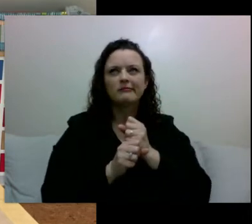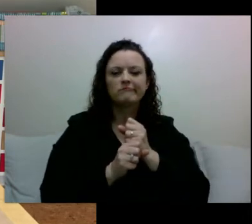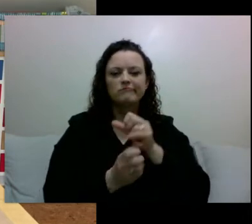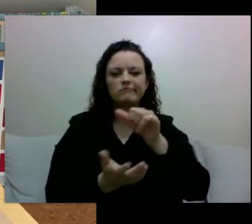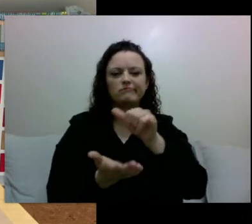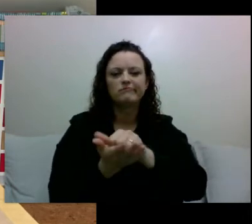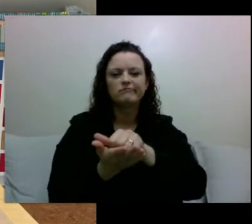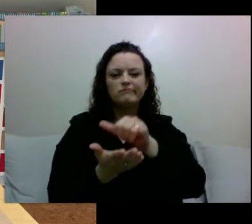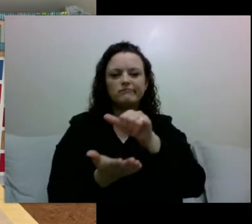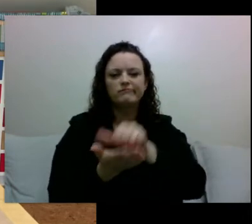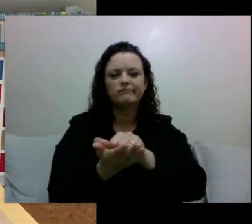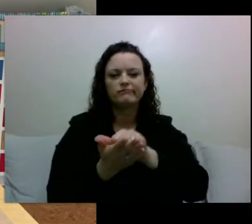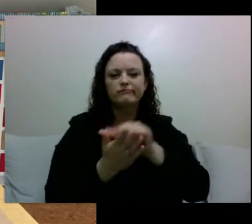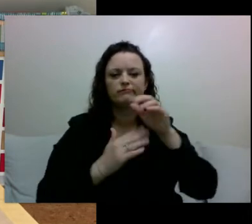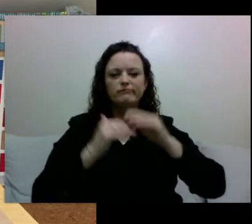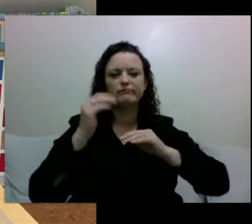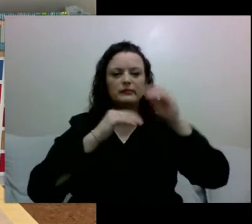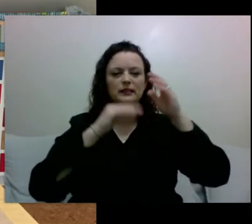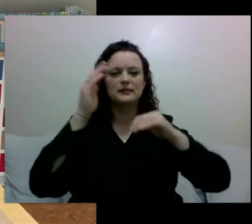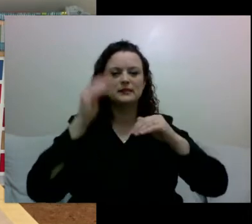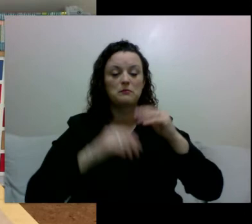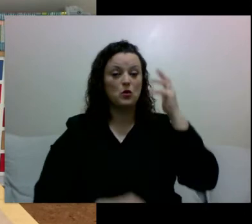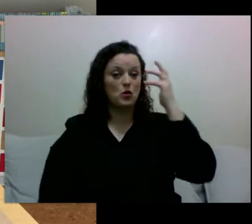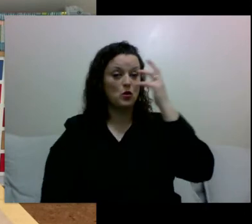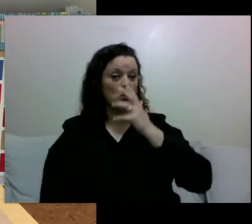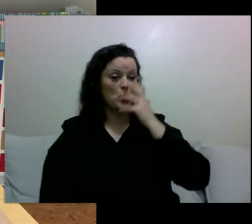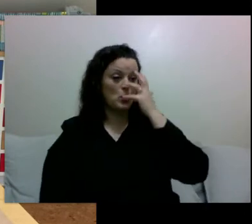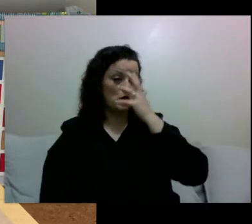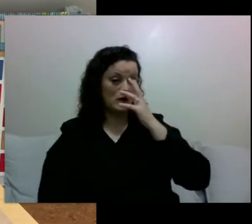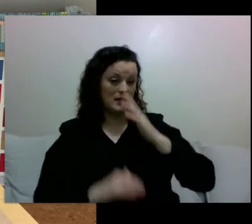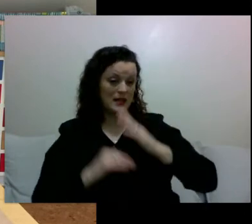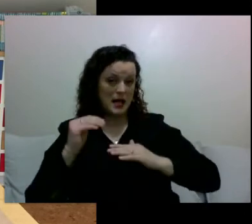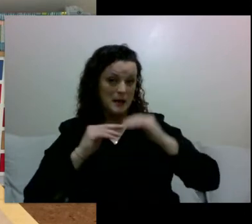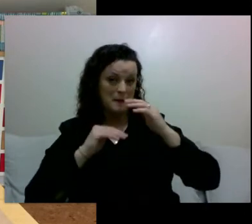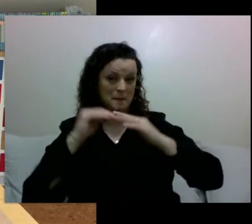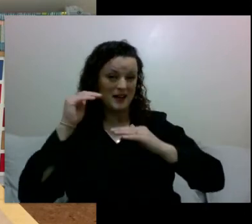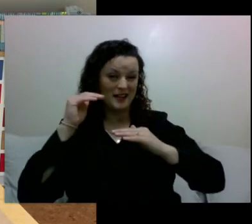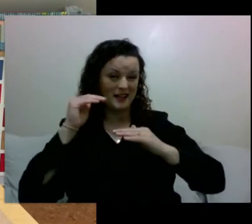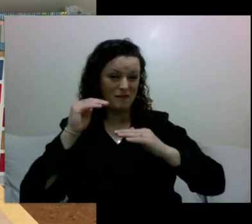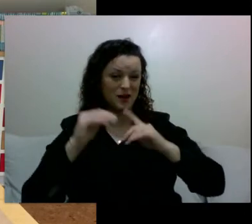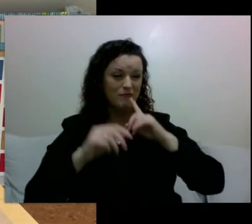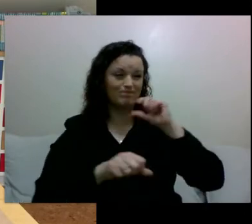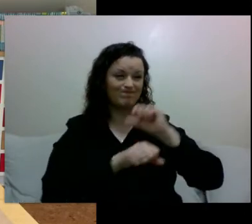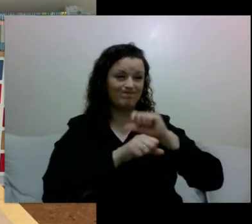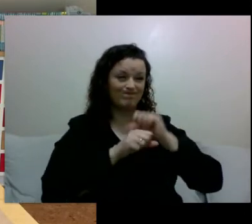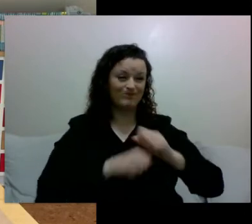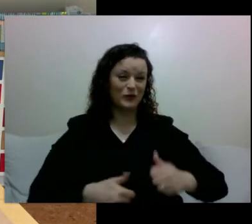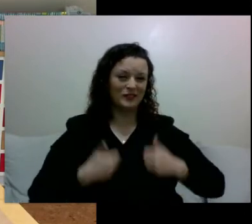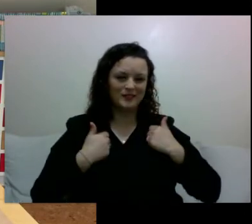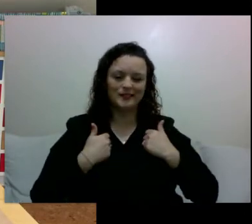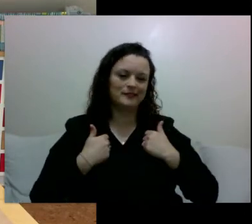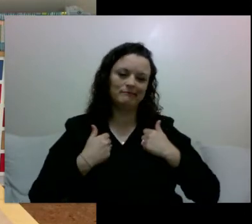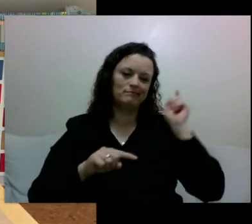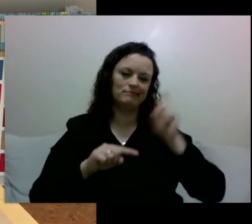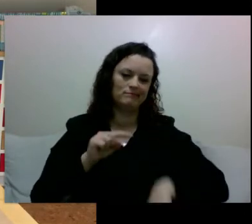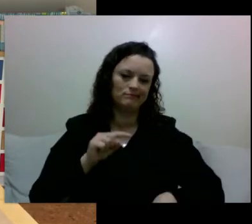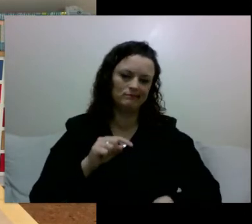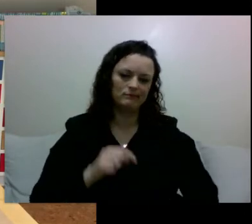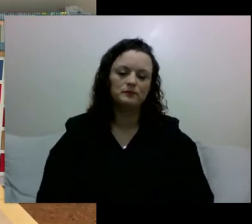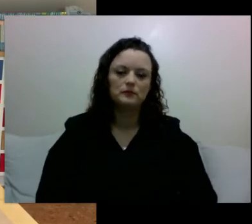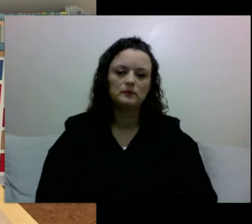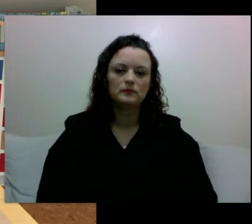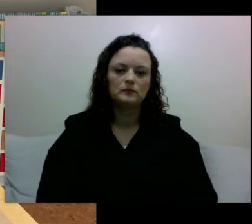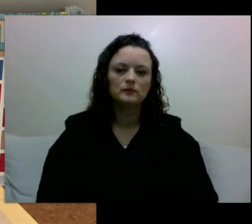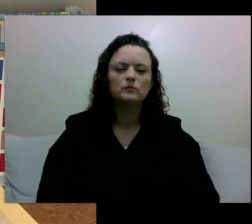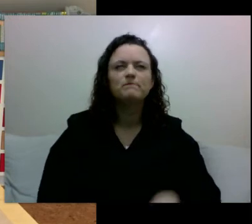Buildings that look like buildings as a drawing, but could never really exist. So, let's see what